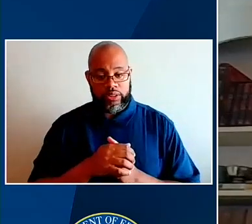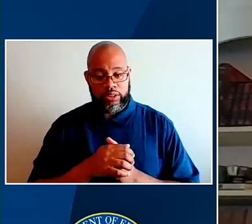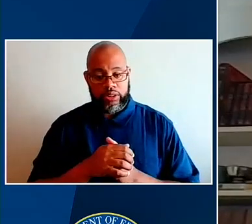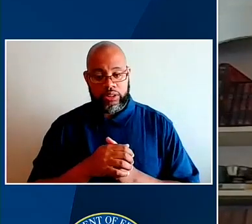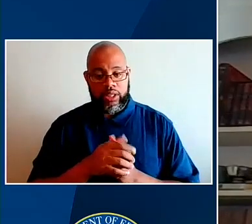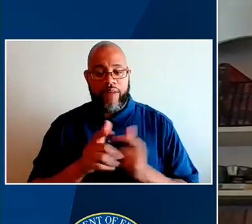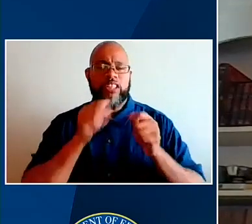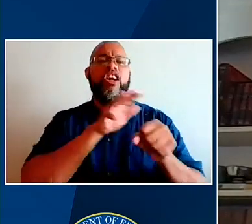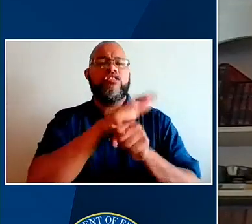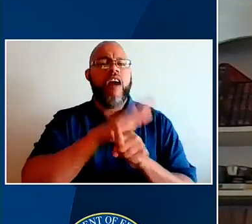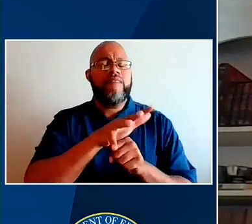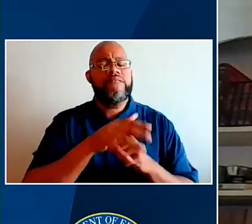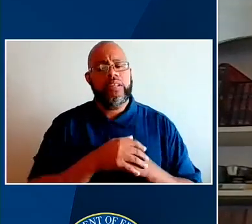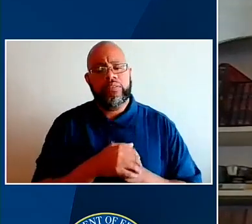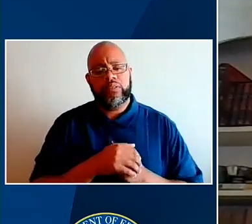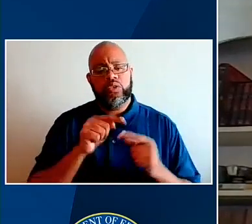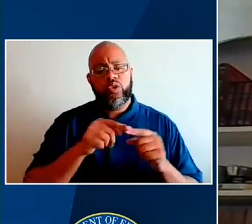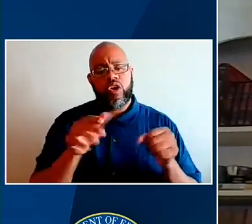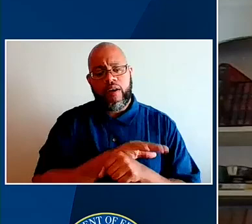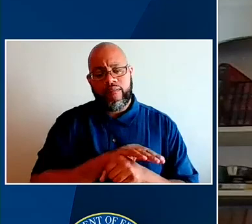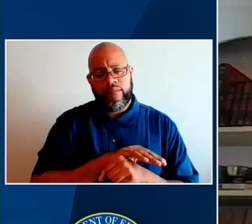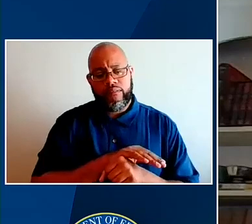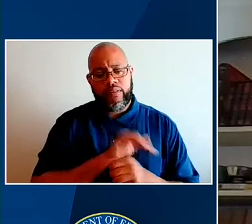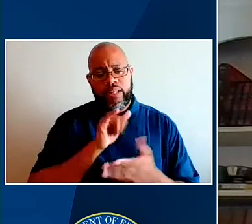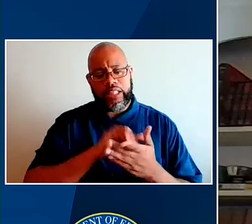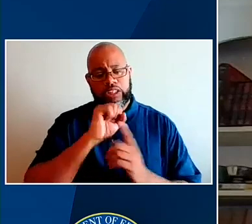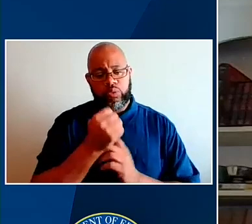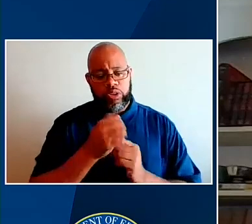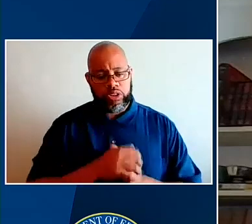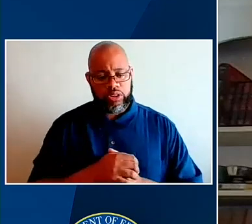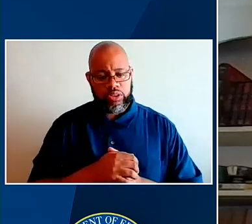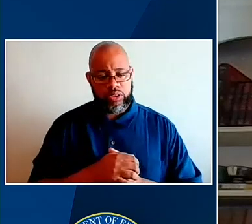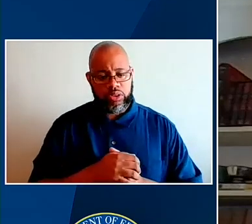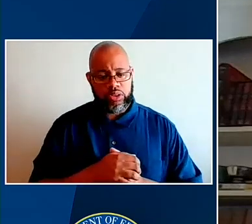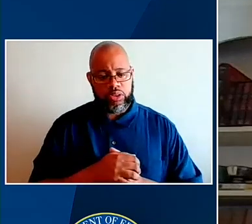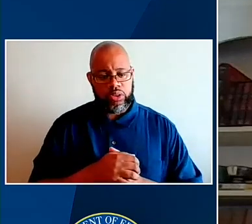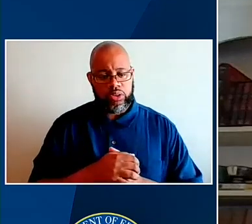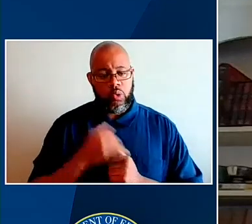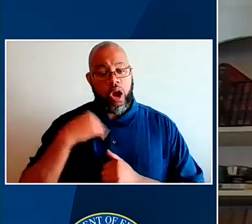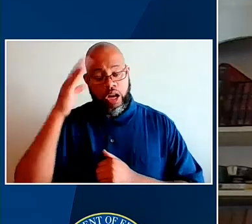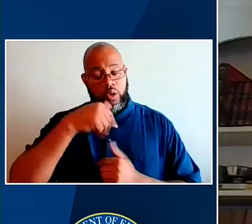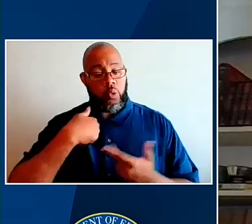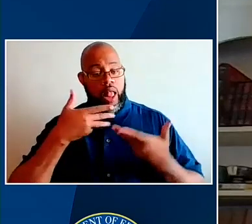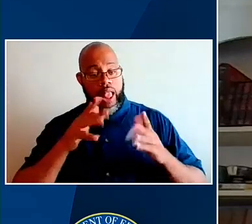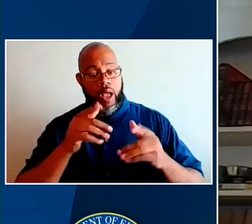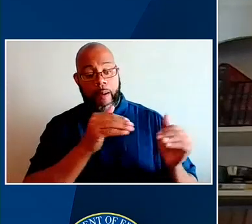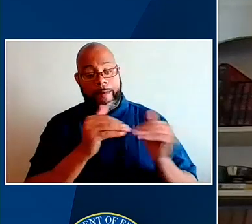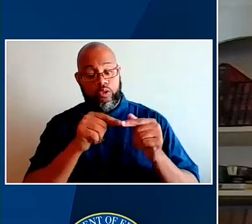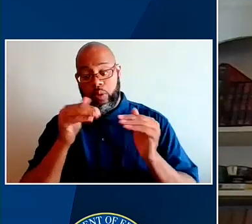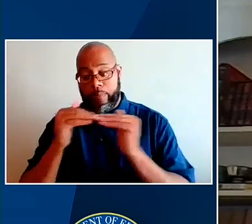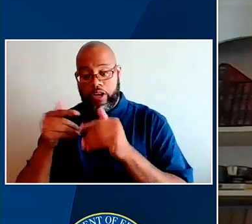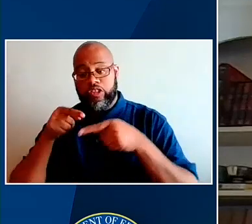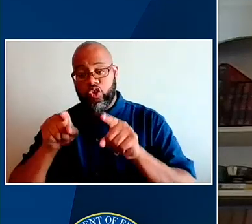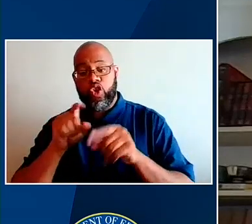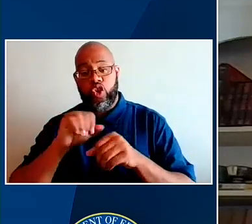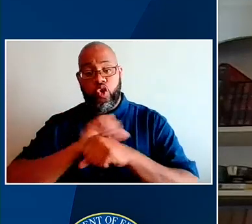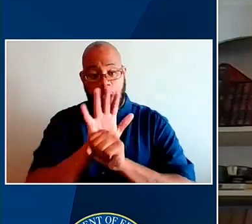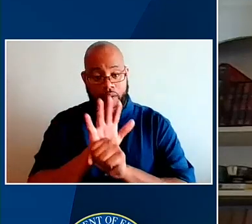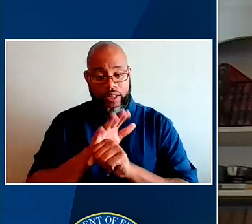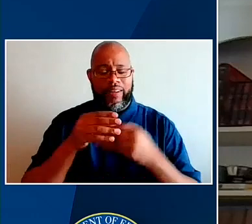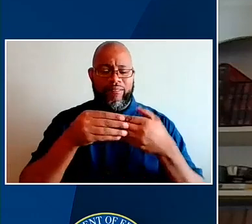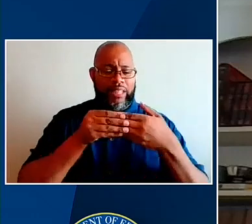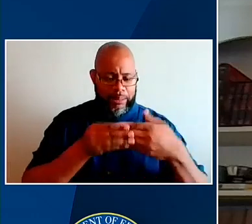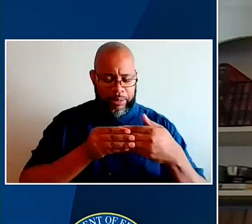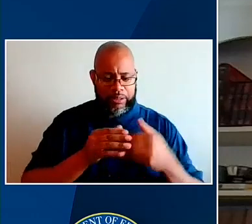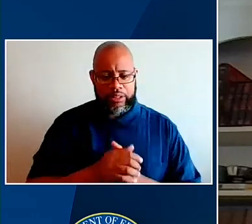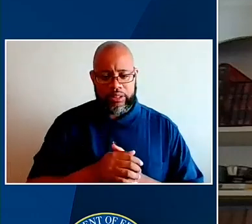enough to cover any situations. We do acknowledge that we allowed peer-to-peer during the COVID flexibilities that